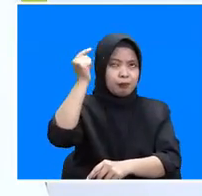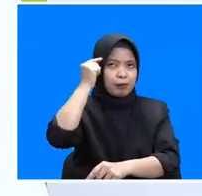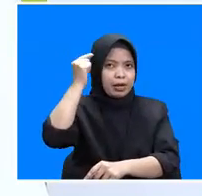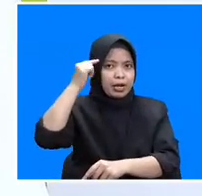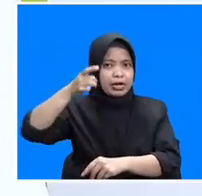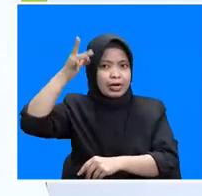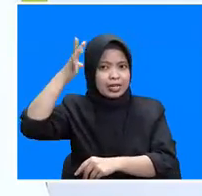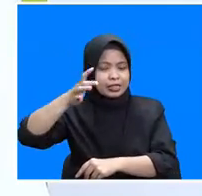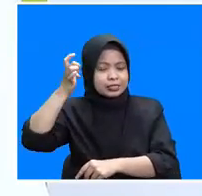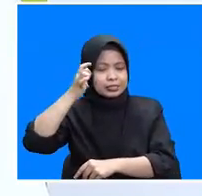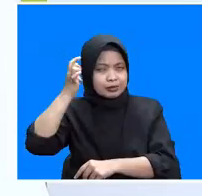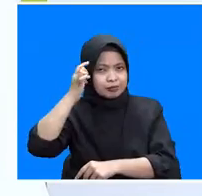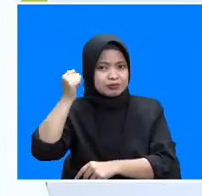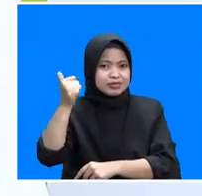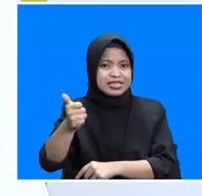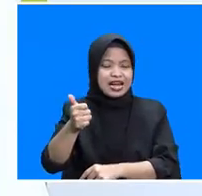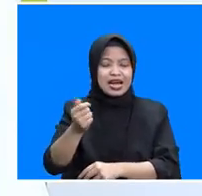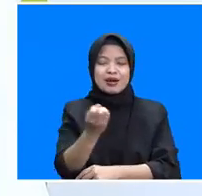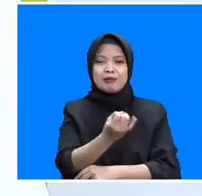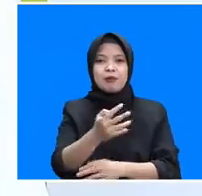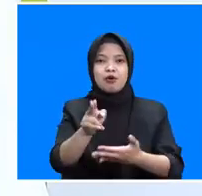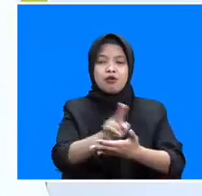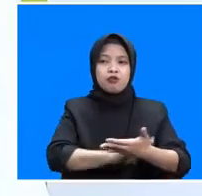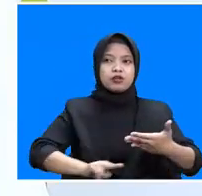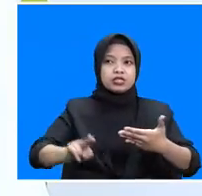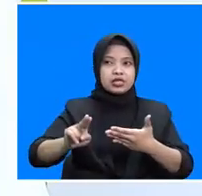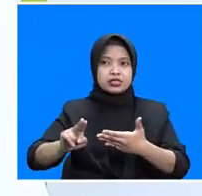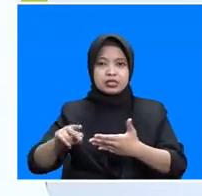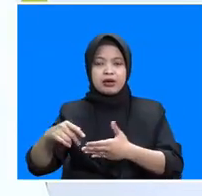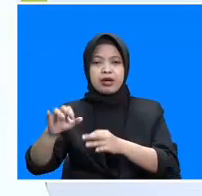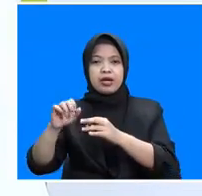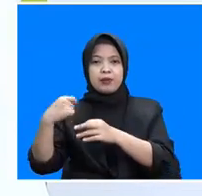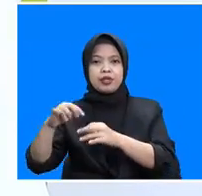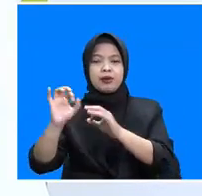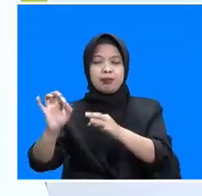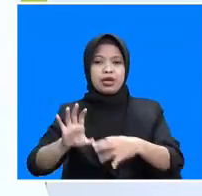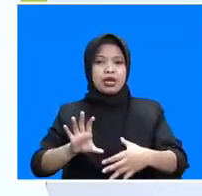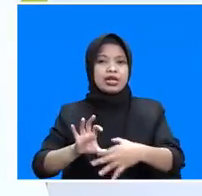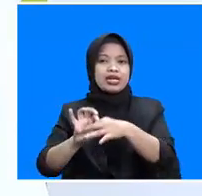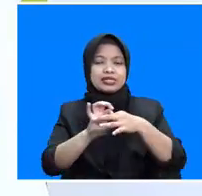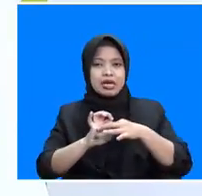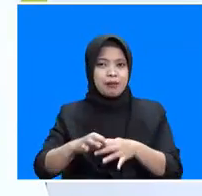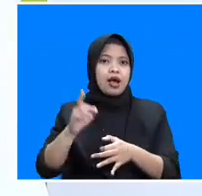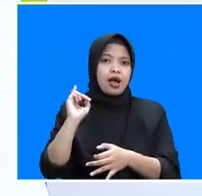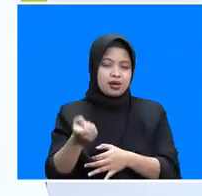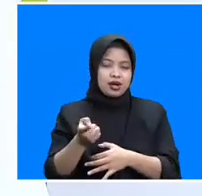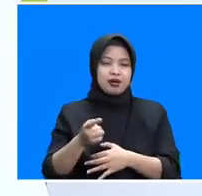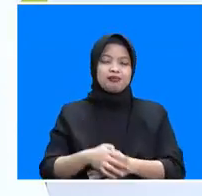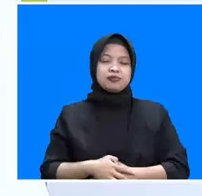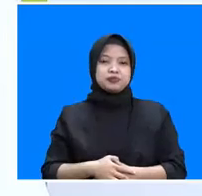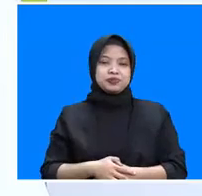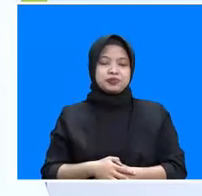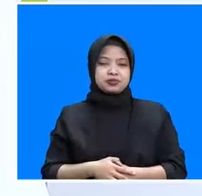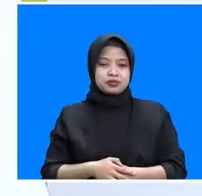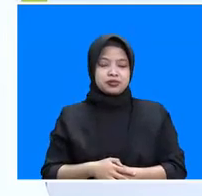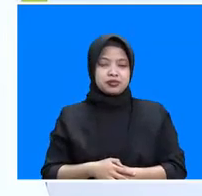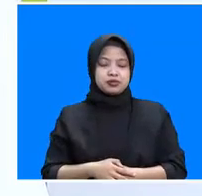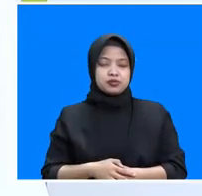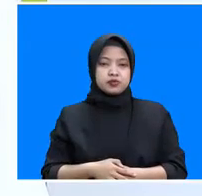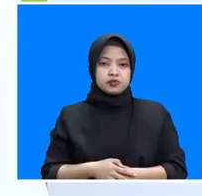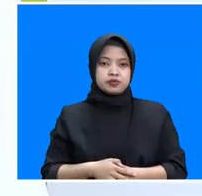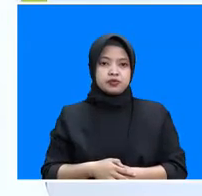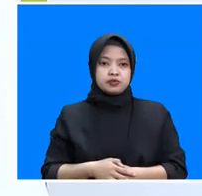know Innovasi has been working with your ministry mm-hmm. around, you know, the transition, first of all, to remote